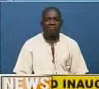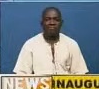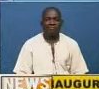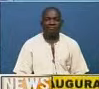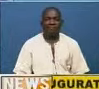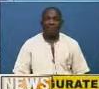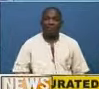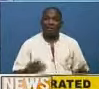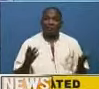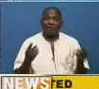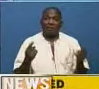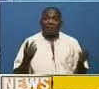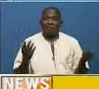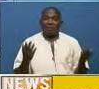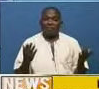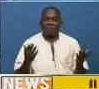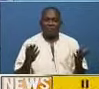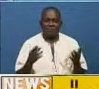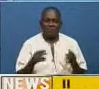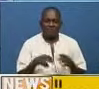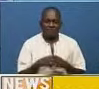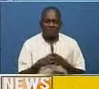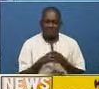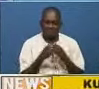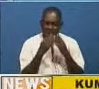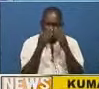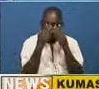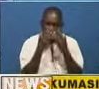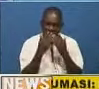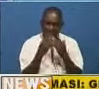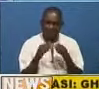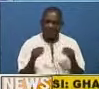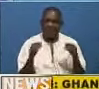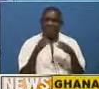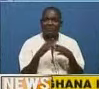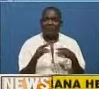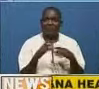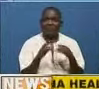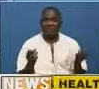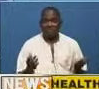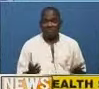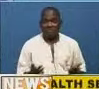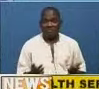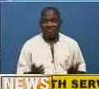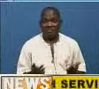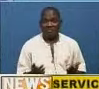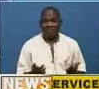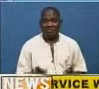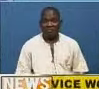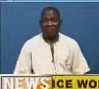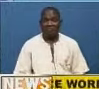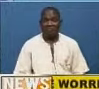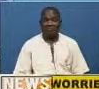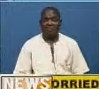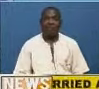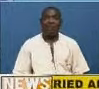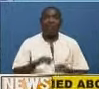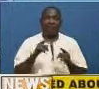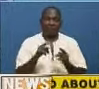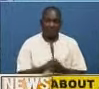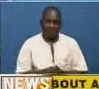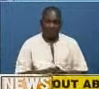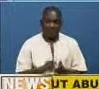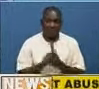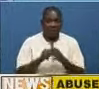Wow, what's a story? And if the cameras were on my colleague Michelin, she's in tears right now. The full version